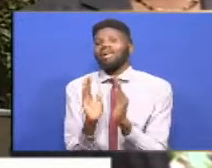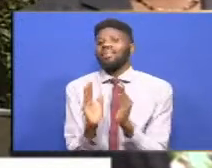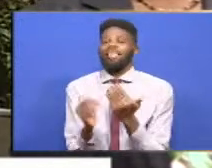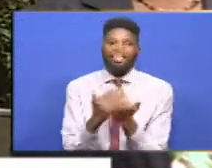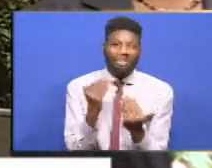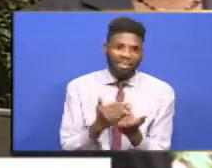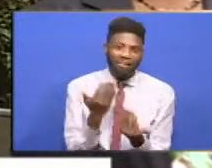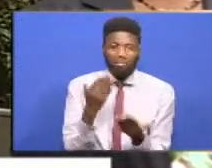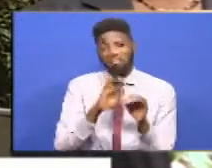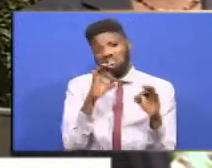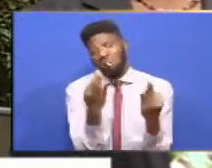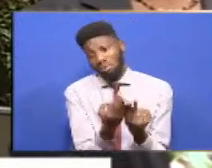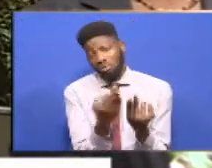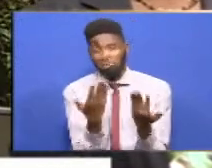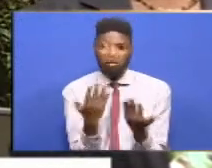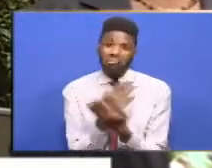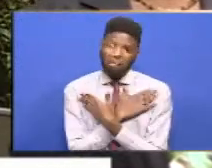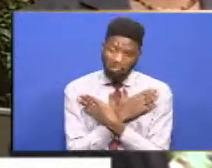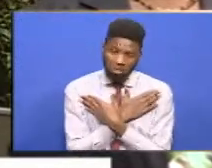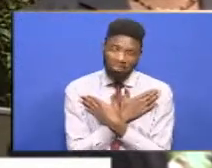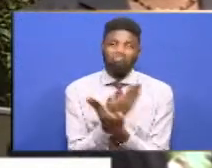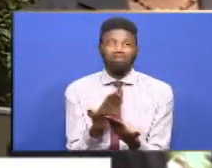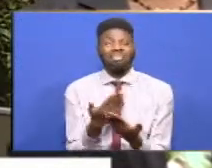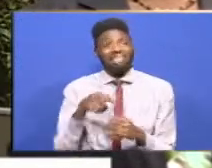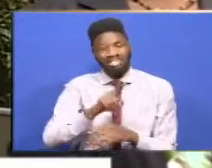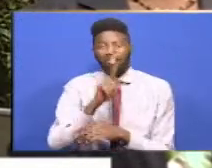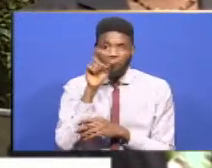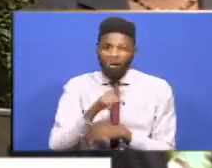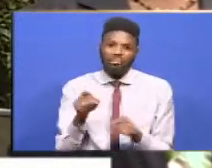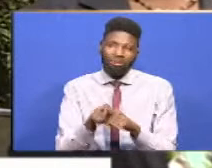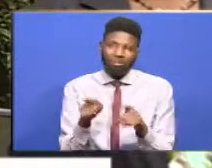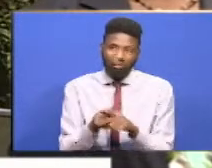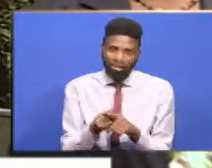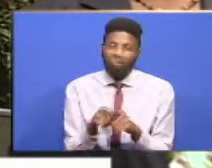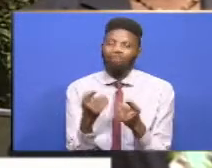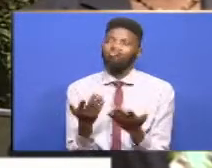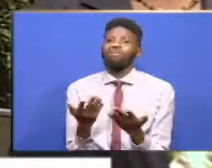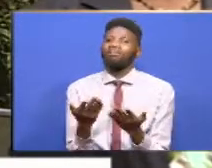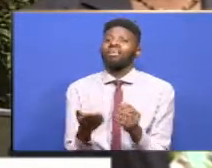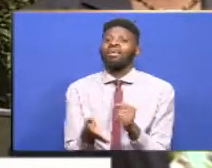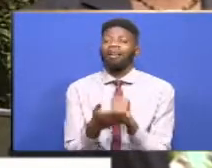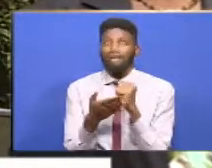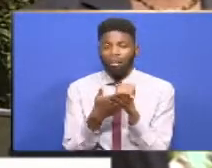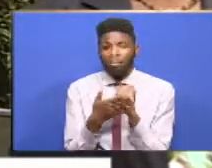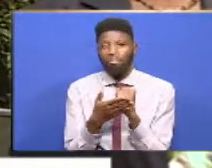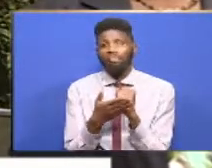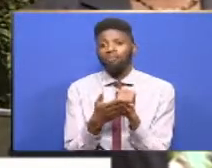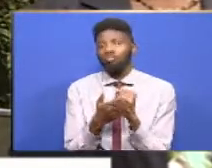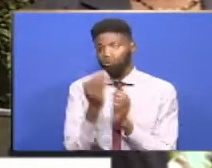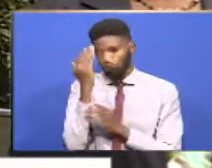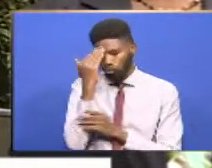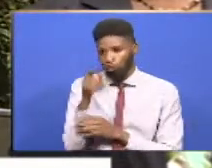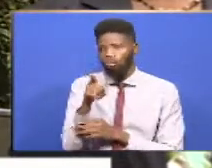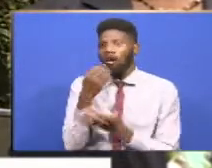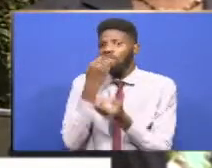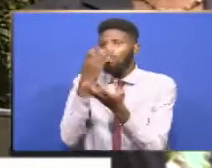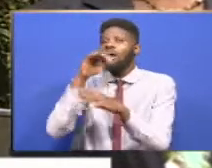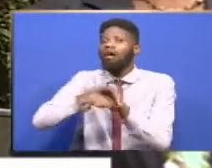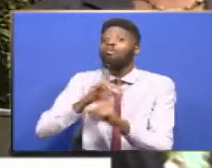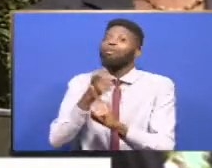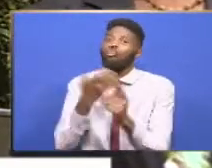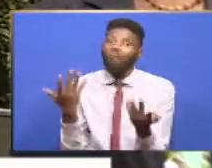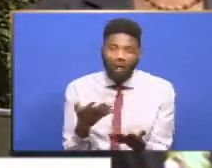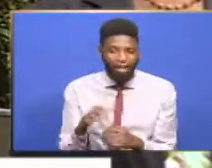members or close friends. Then you need to verify where you get your information. Either you get information